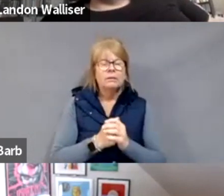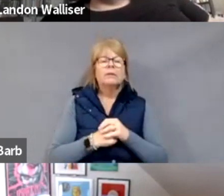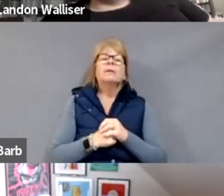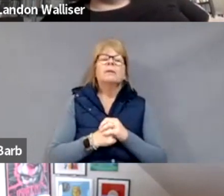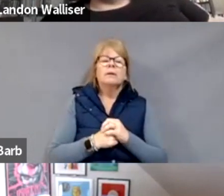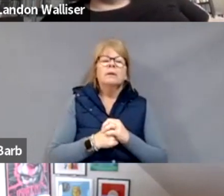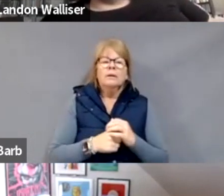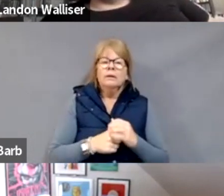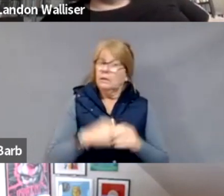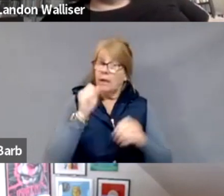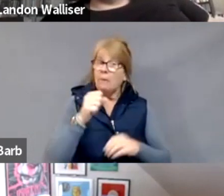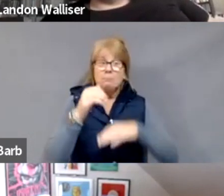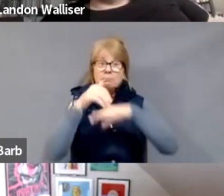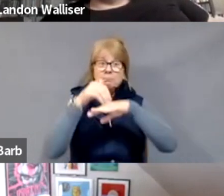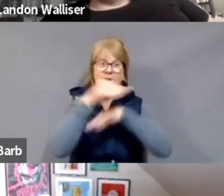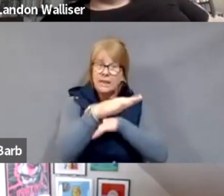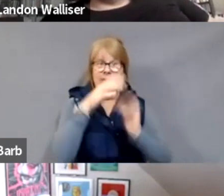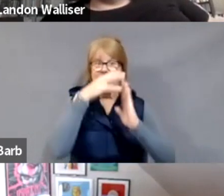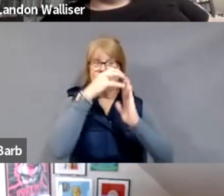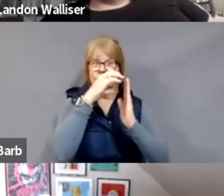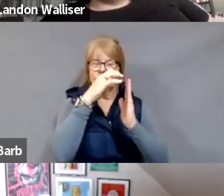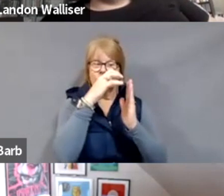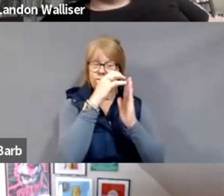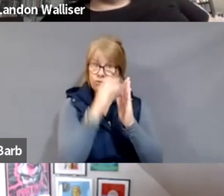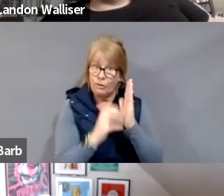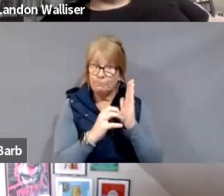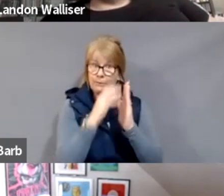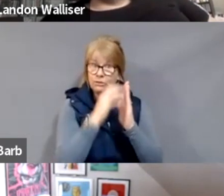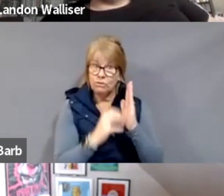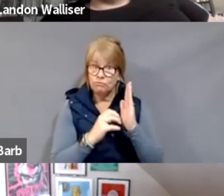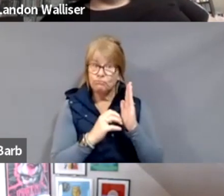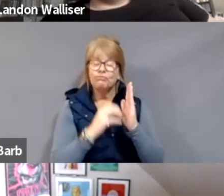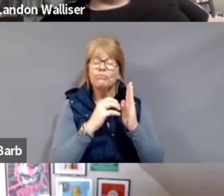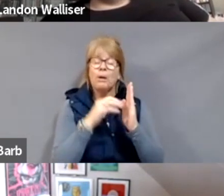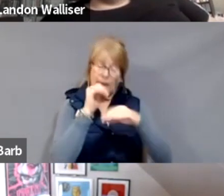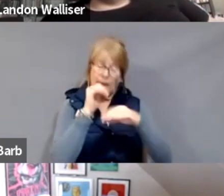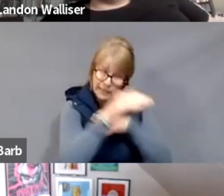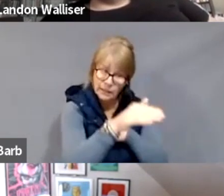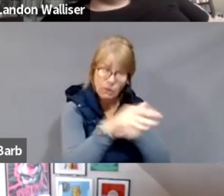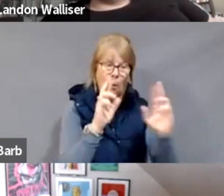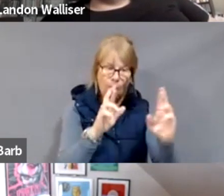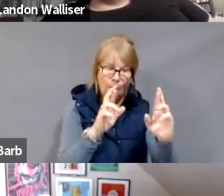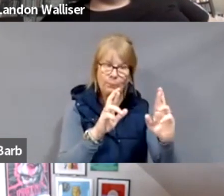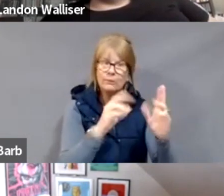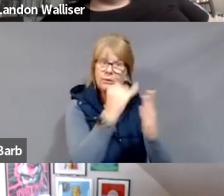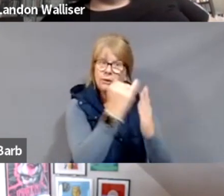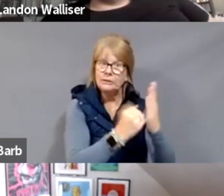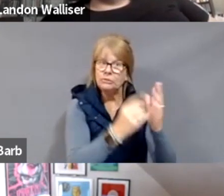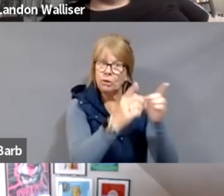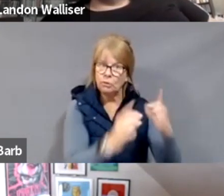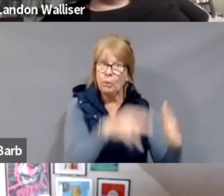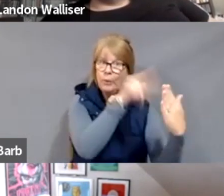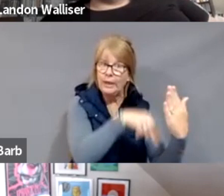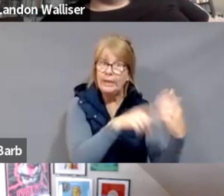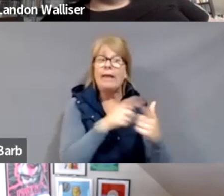what I do is I send in my scripts and hope the artistic director's going to read it. And then I